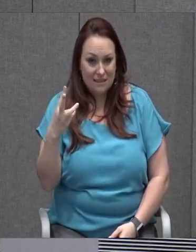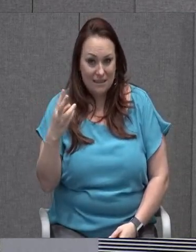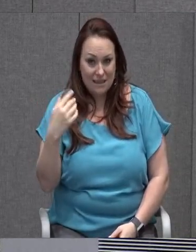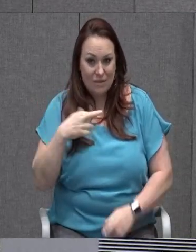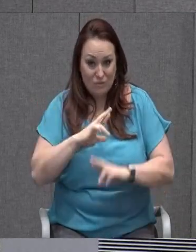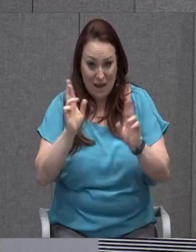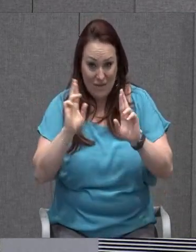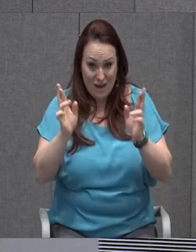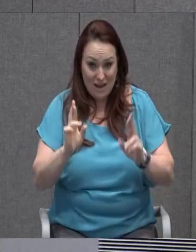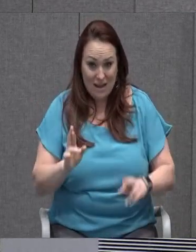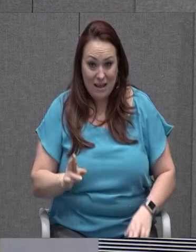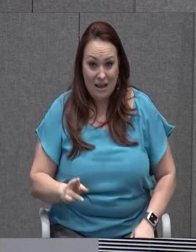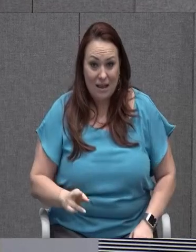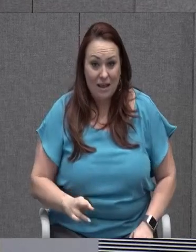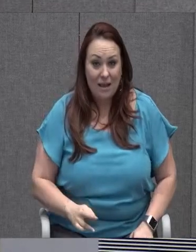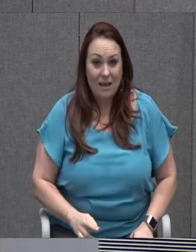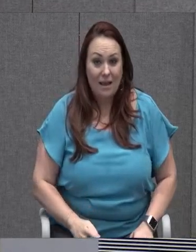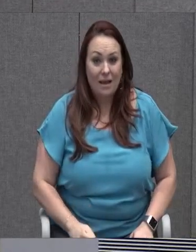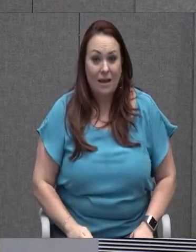on your face.